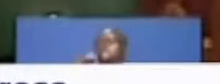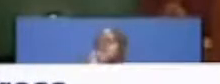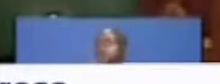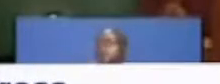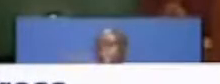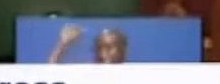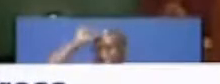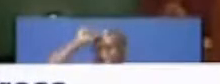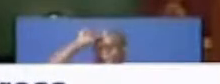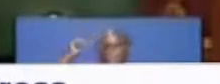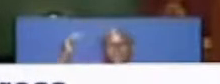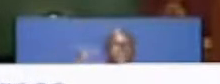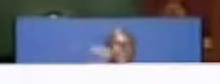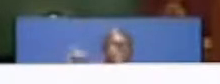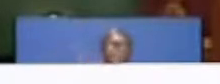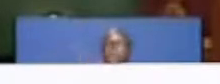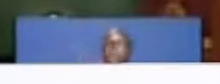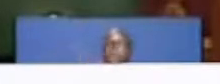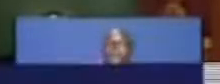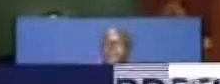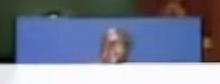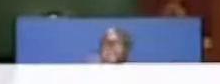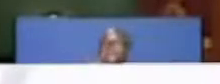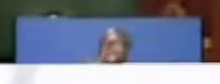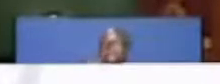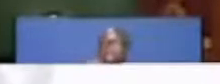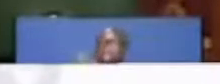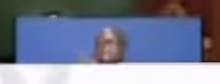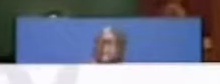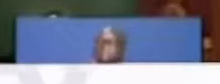in 123 years. Like I said, I